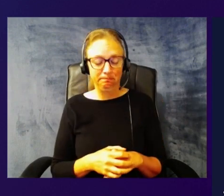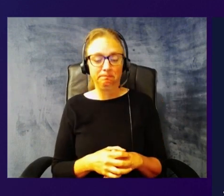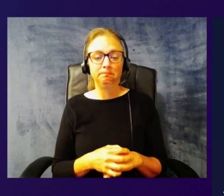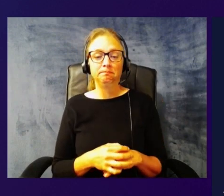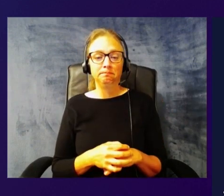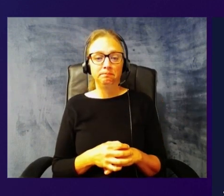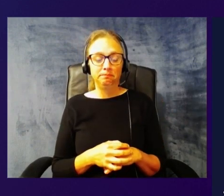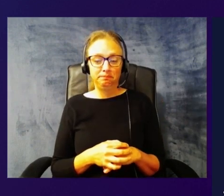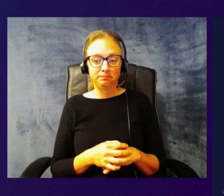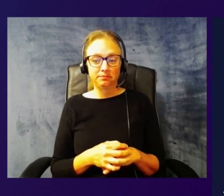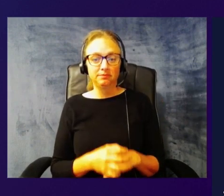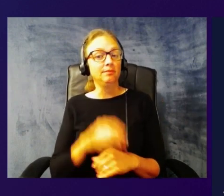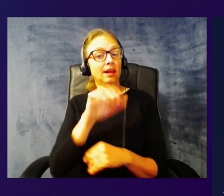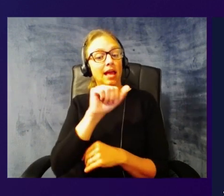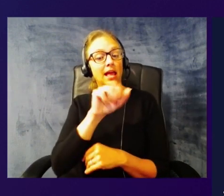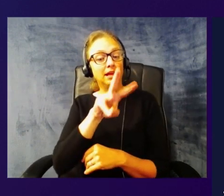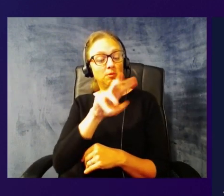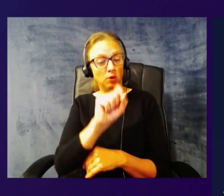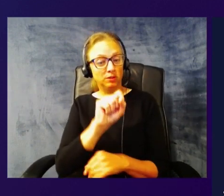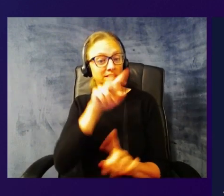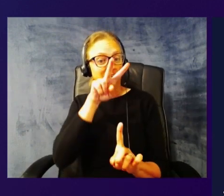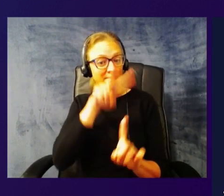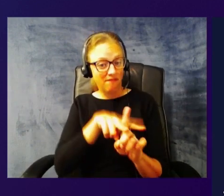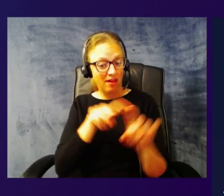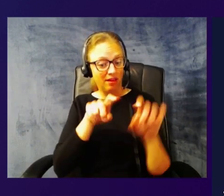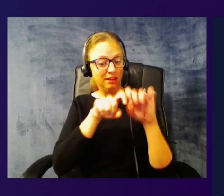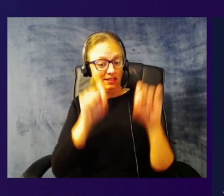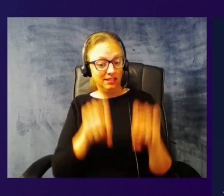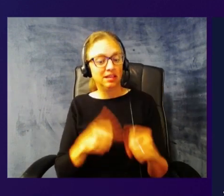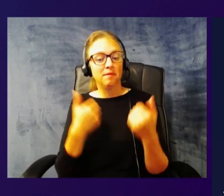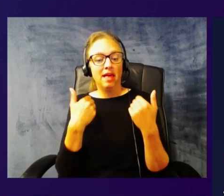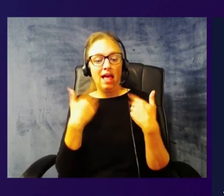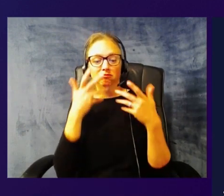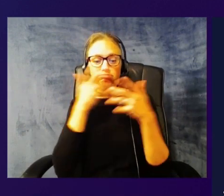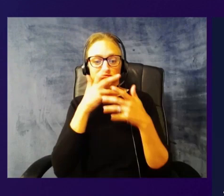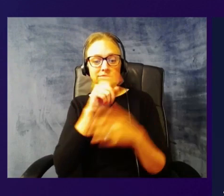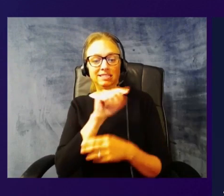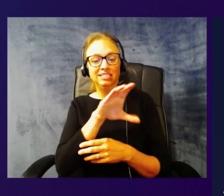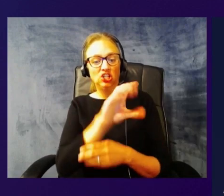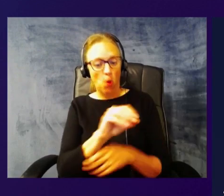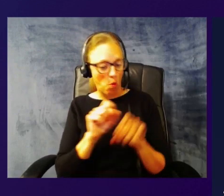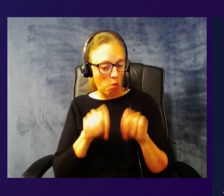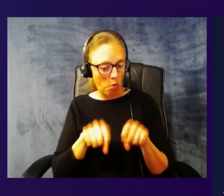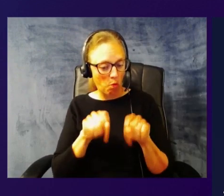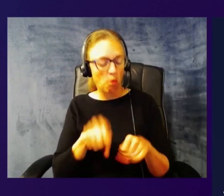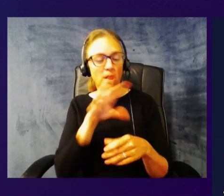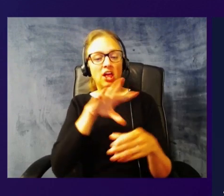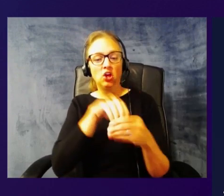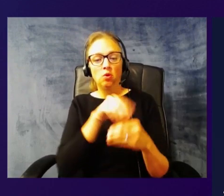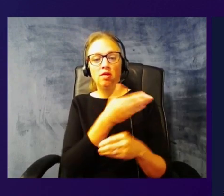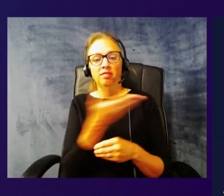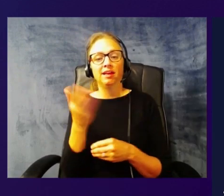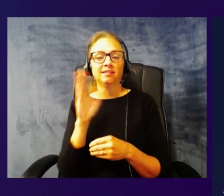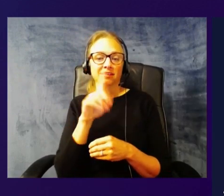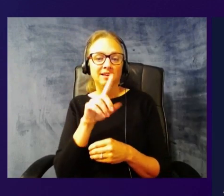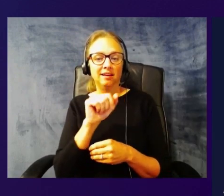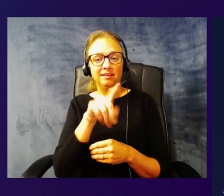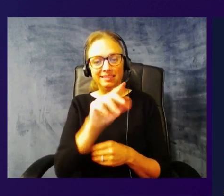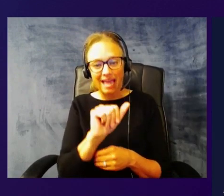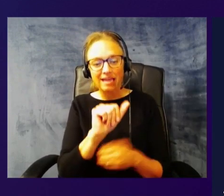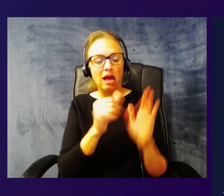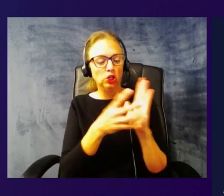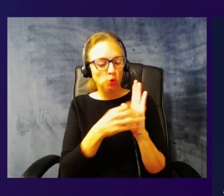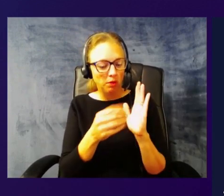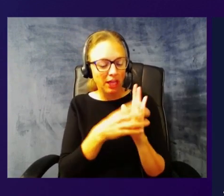So at AWS, our file systems have a rich set of TCO-based capabilities that include things like data deduplication,